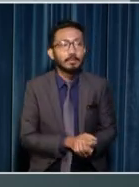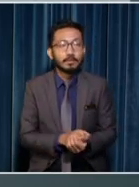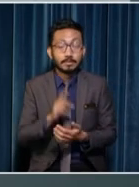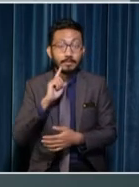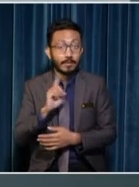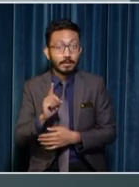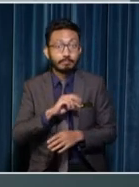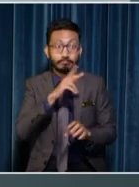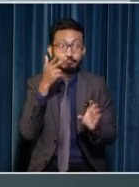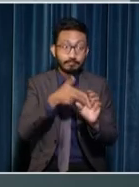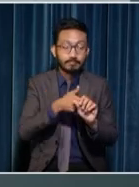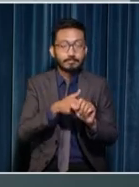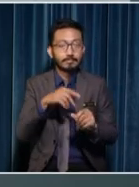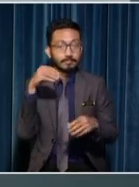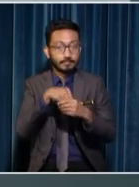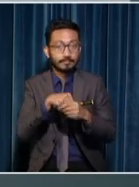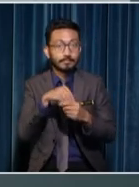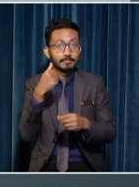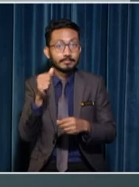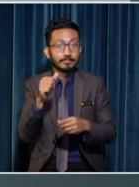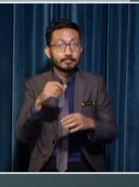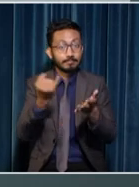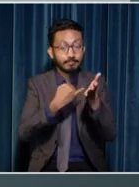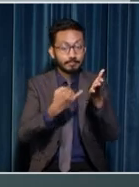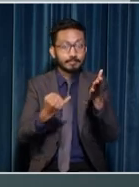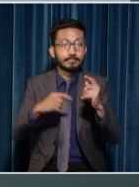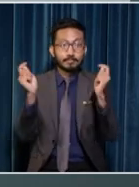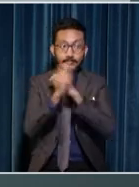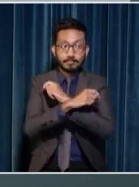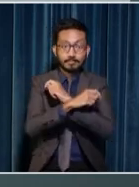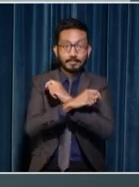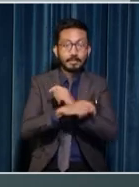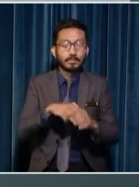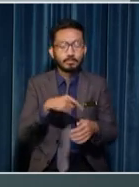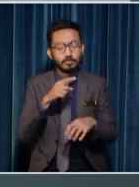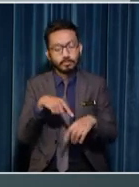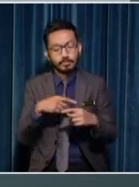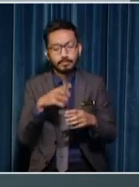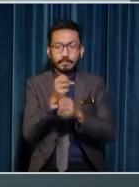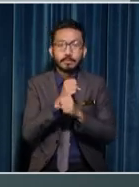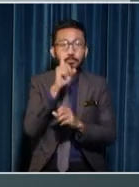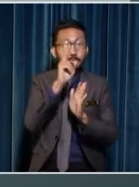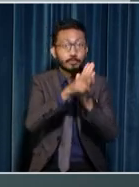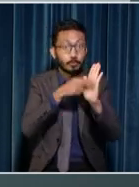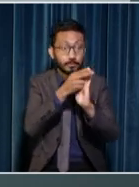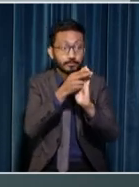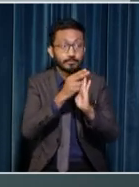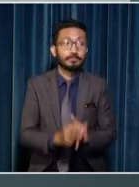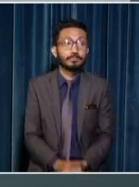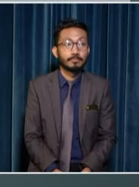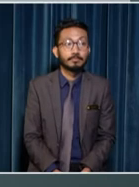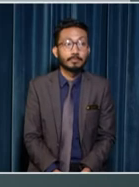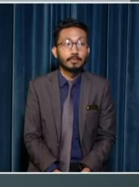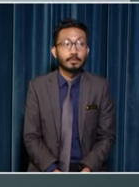Zafira participates in a coloring competition which takes